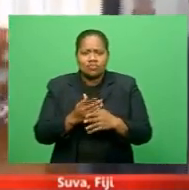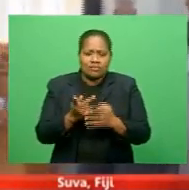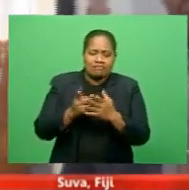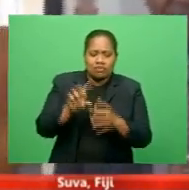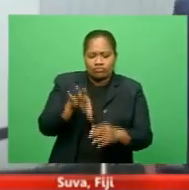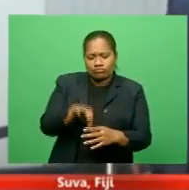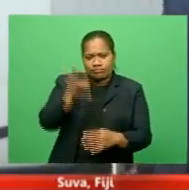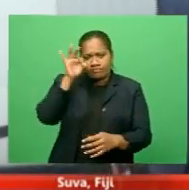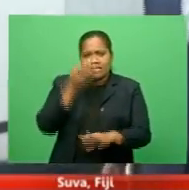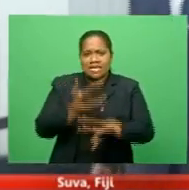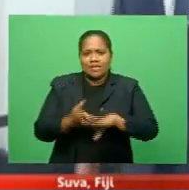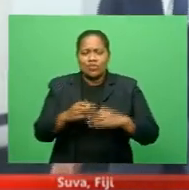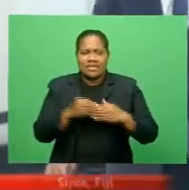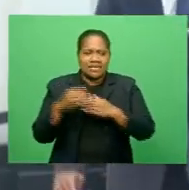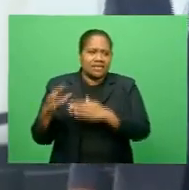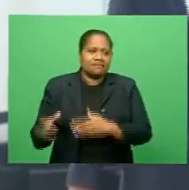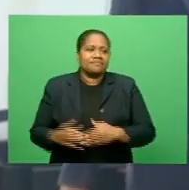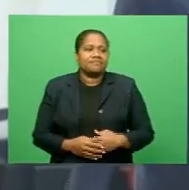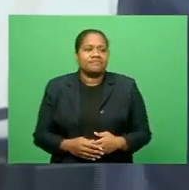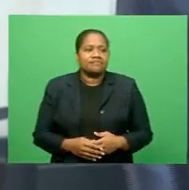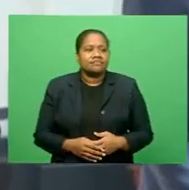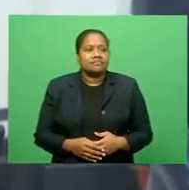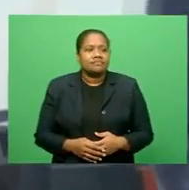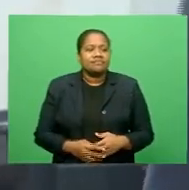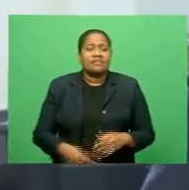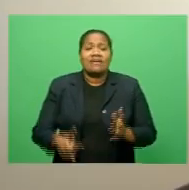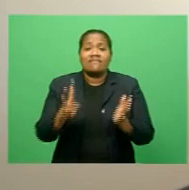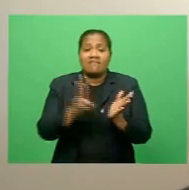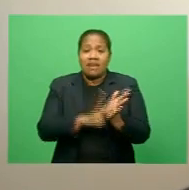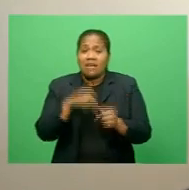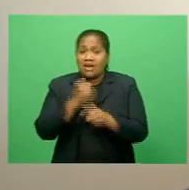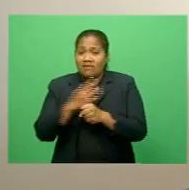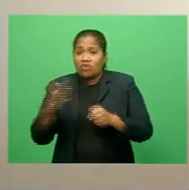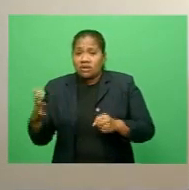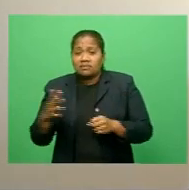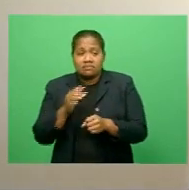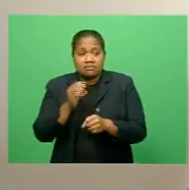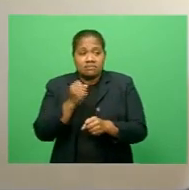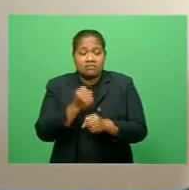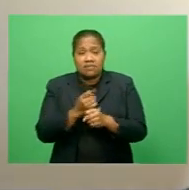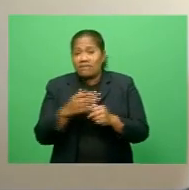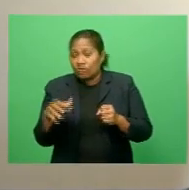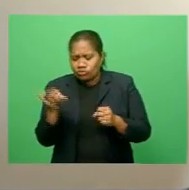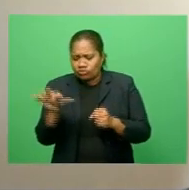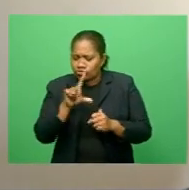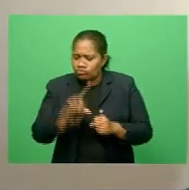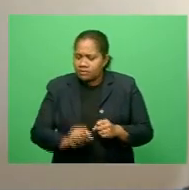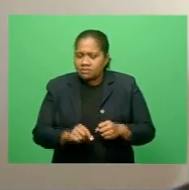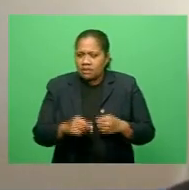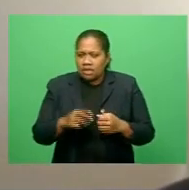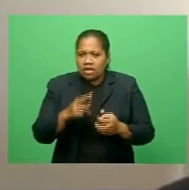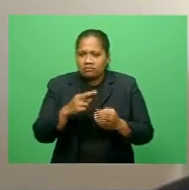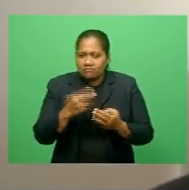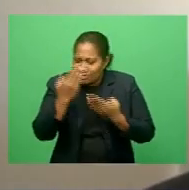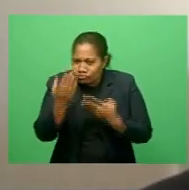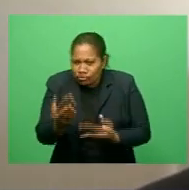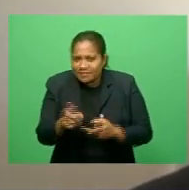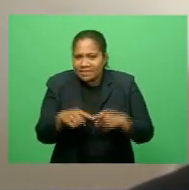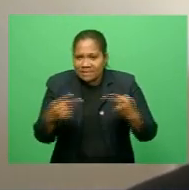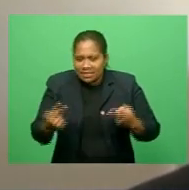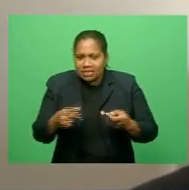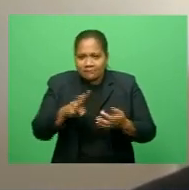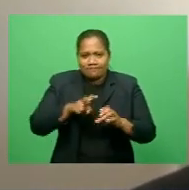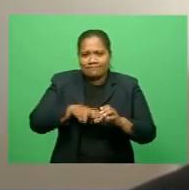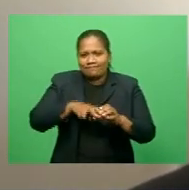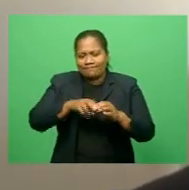says Viliame Ngavoka should do the honorable thing and step down. If an appointment is not done in accordance with the